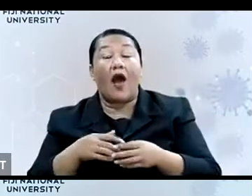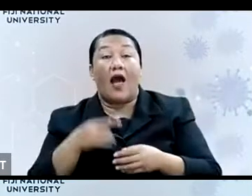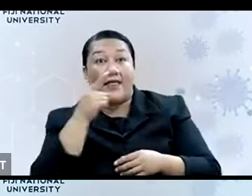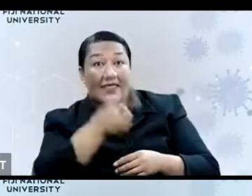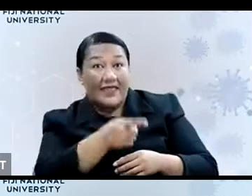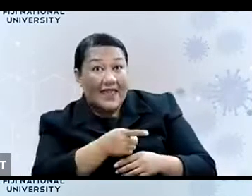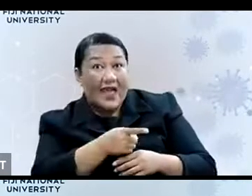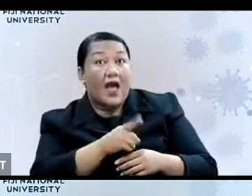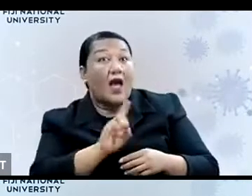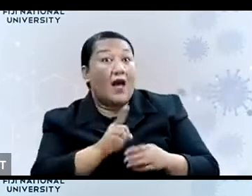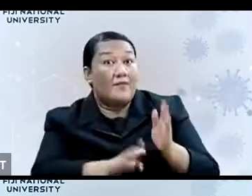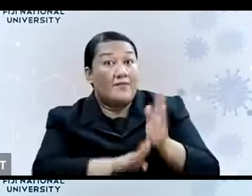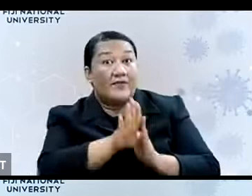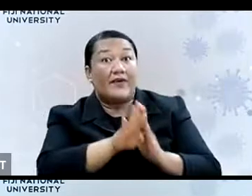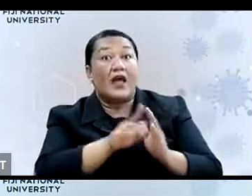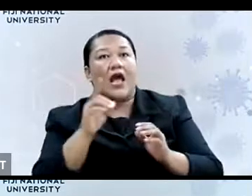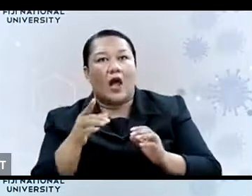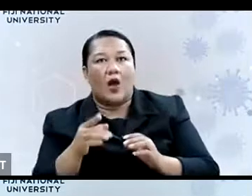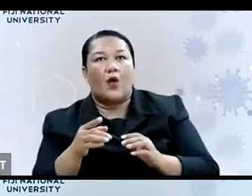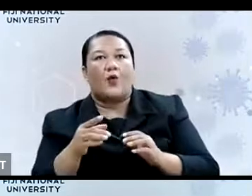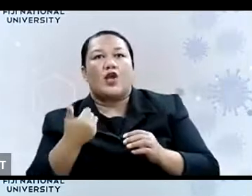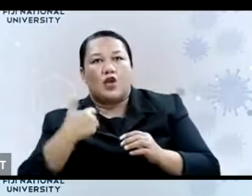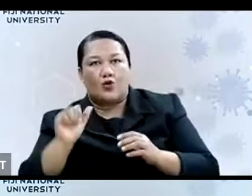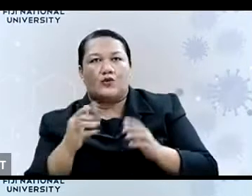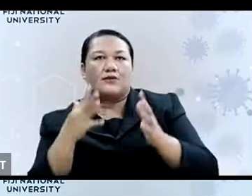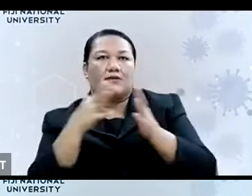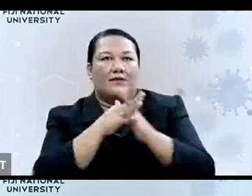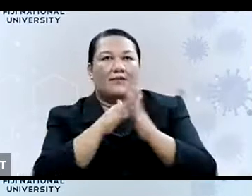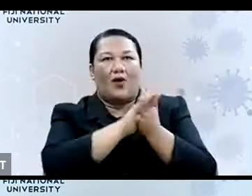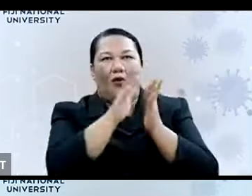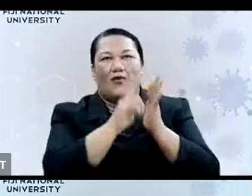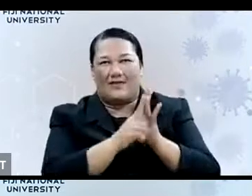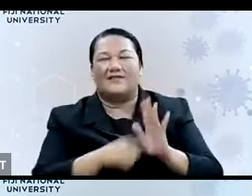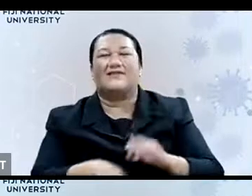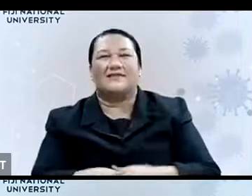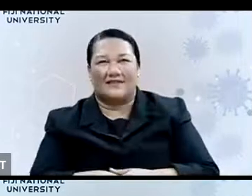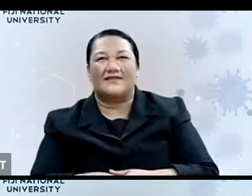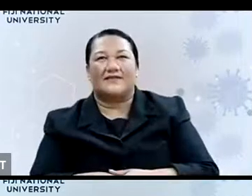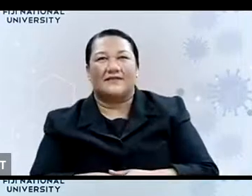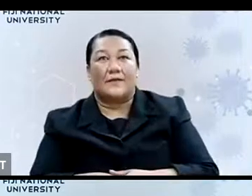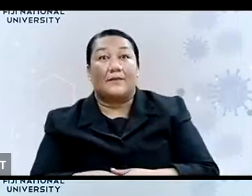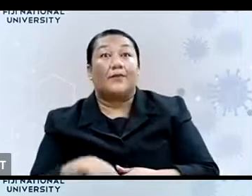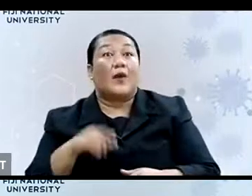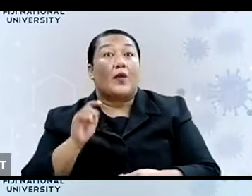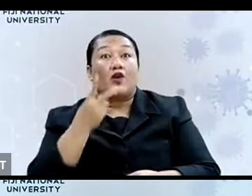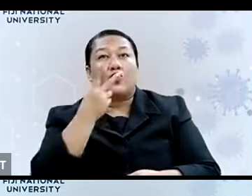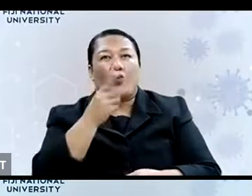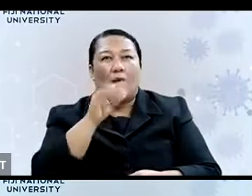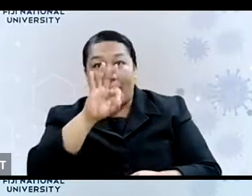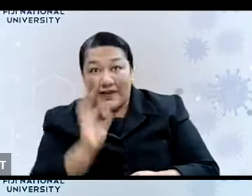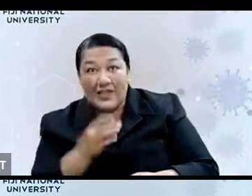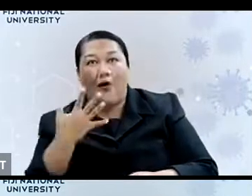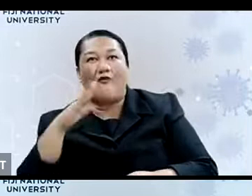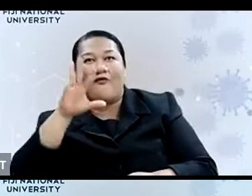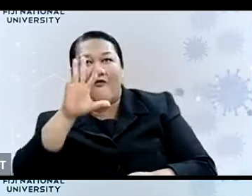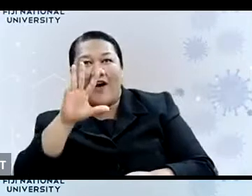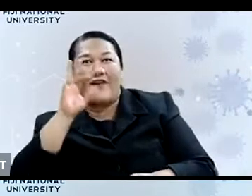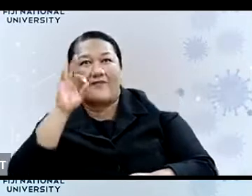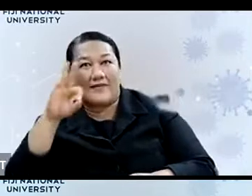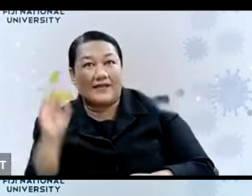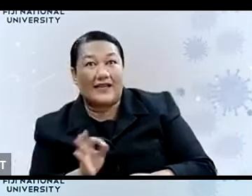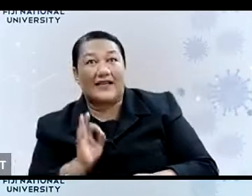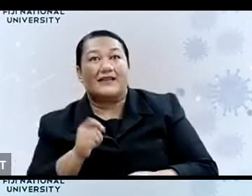So 2% and 5%. So what the test positivity shows you, as James